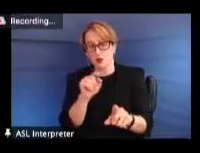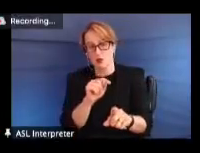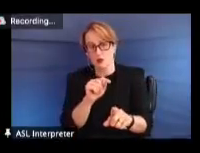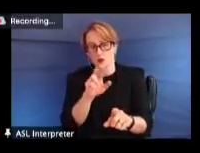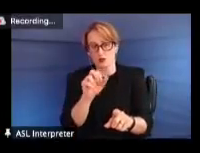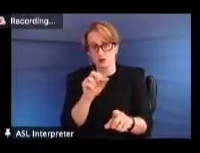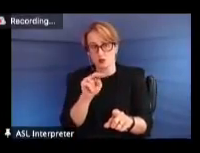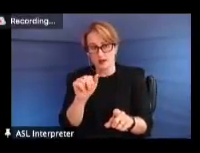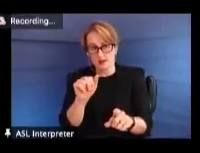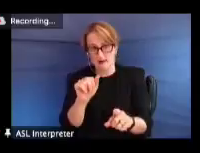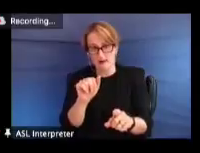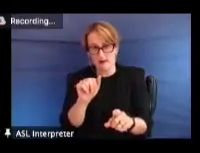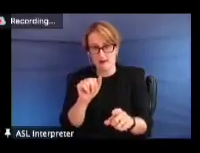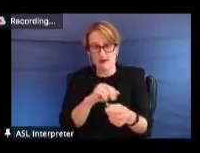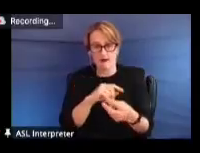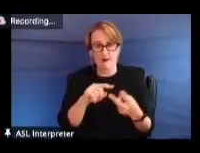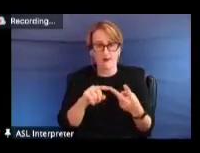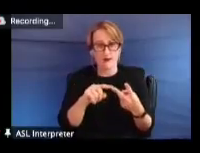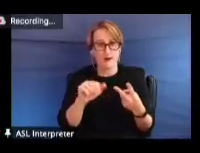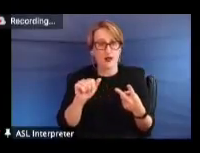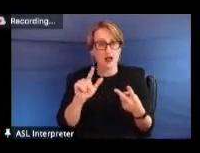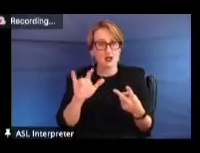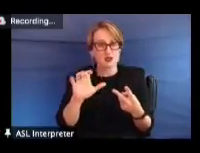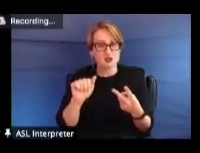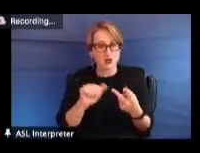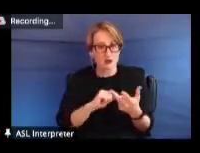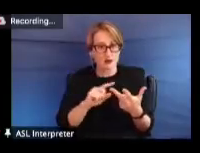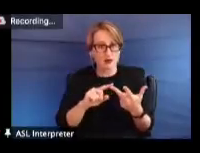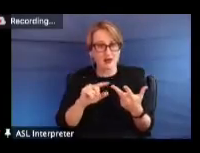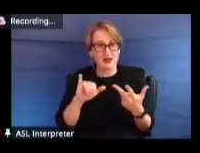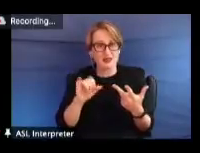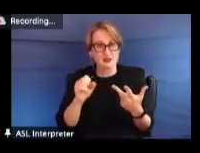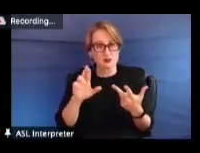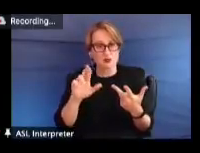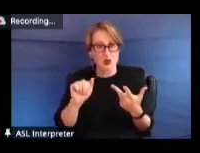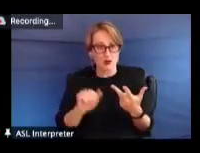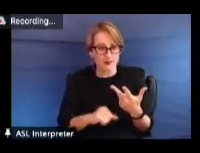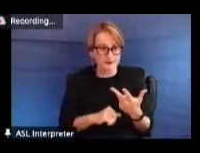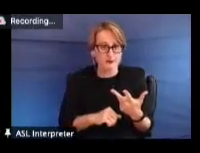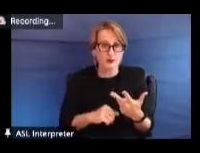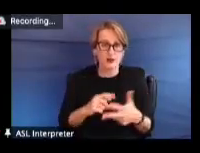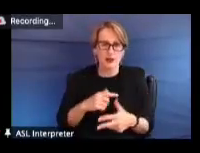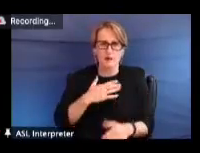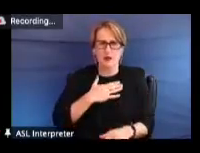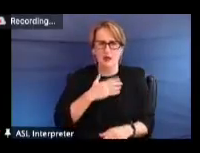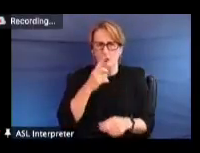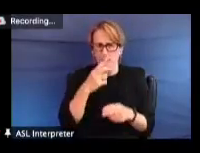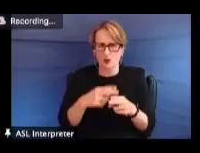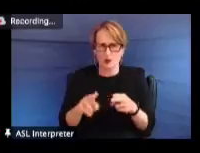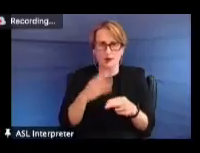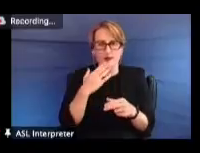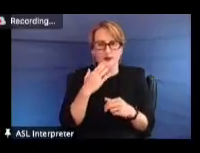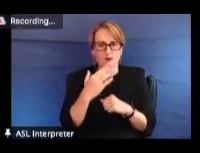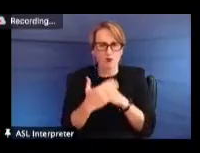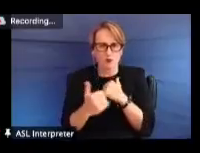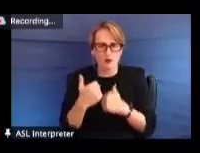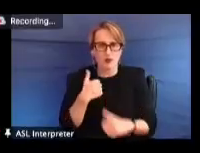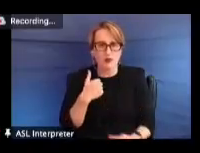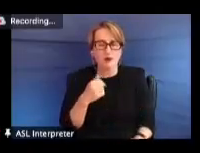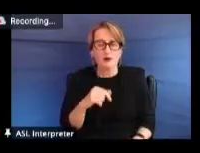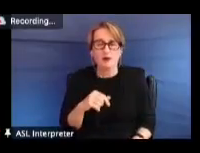Isra, or Alicia, then Isra. Yeah, and mine will be really quick. Thank you, Chair.